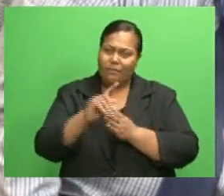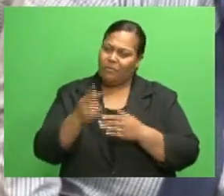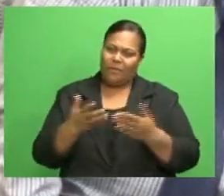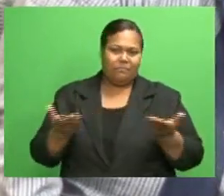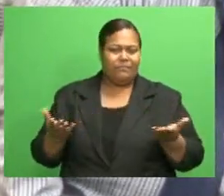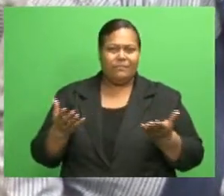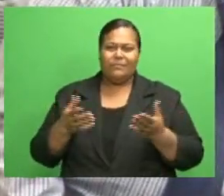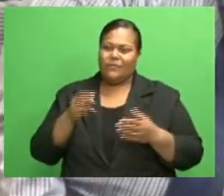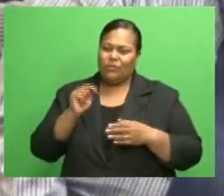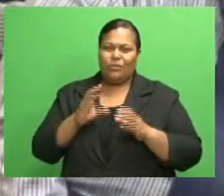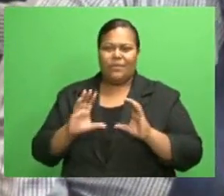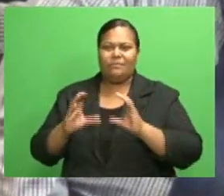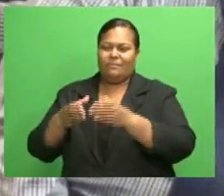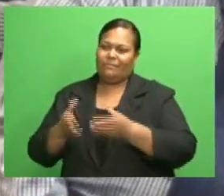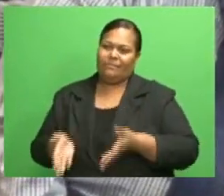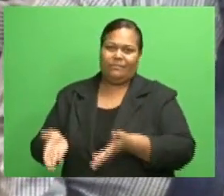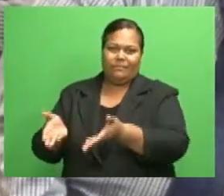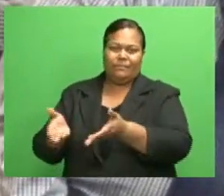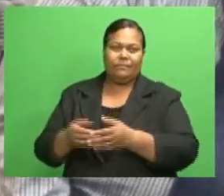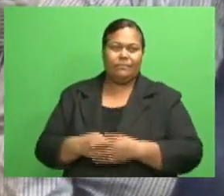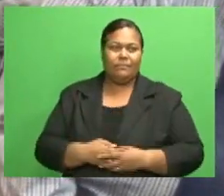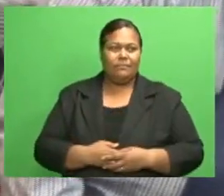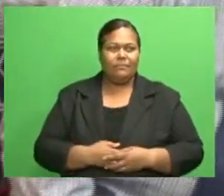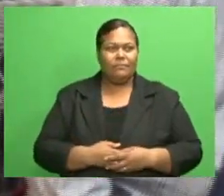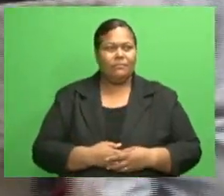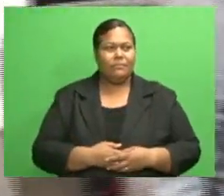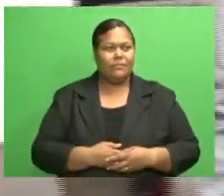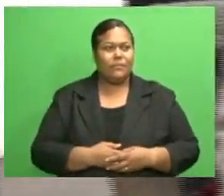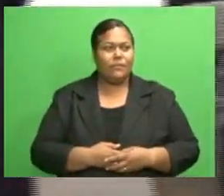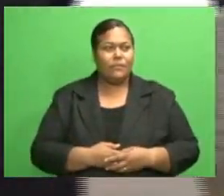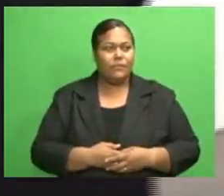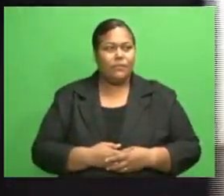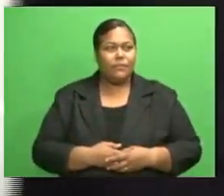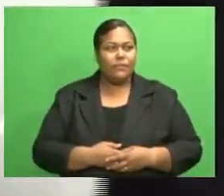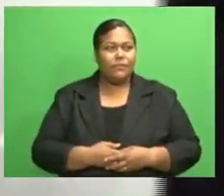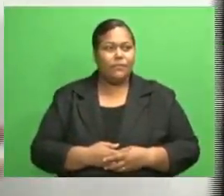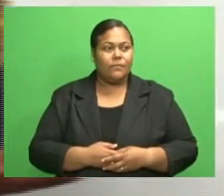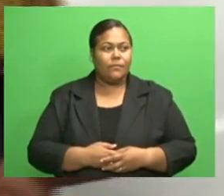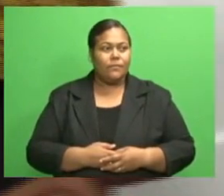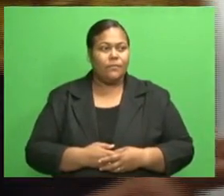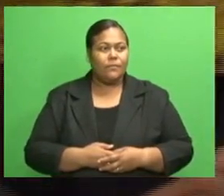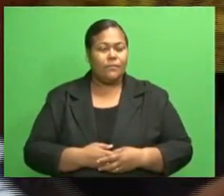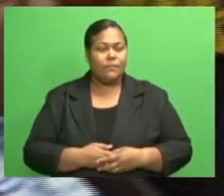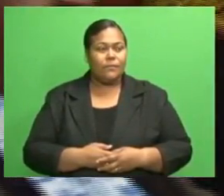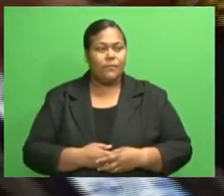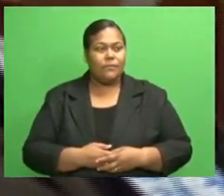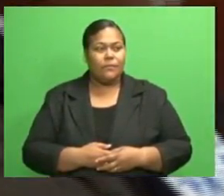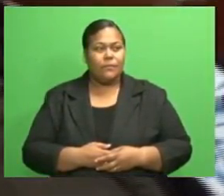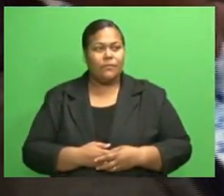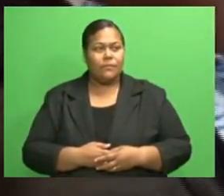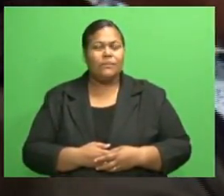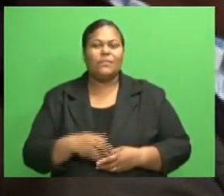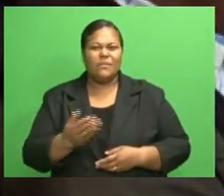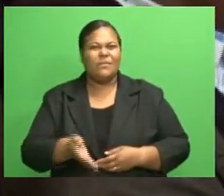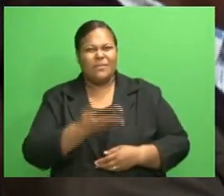I will have to go with acting vice president. Who asked you,